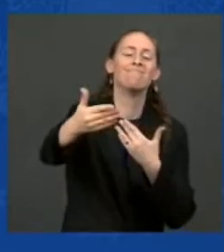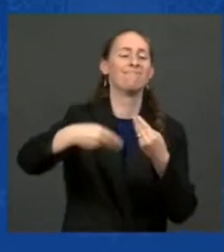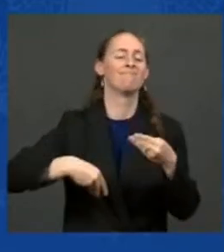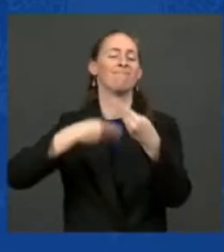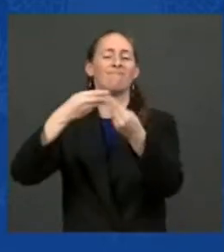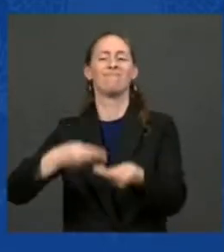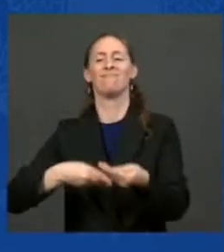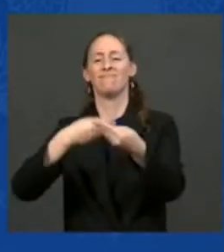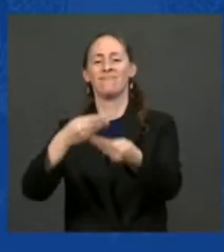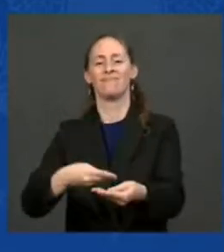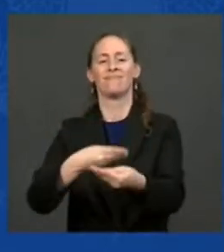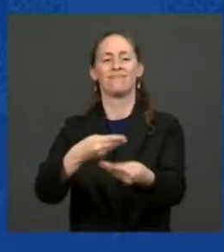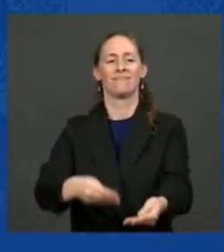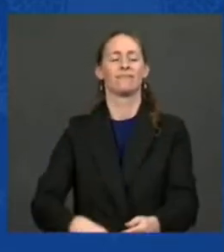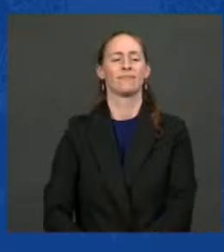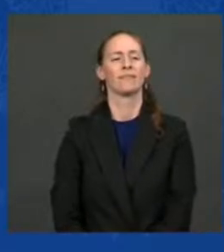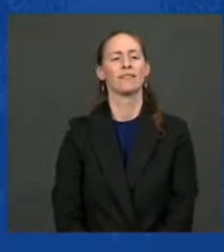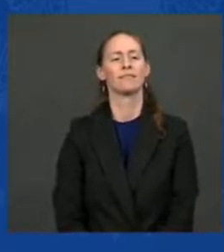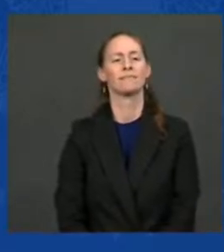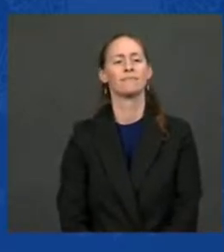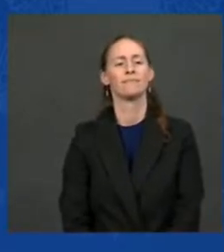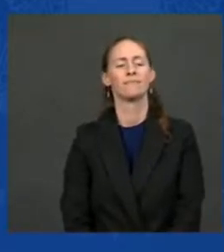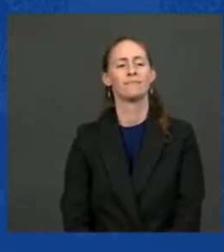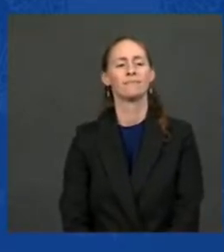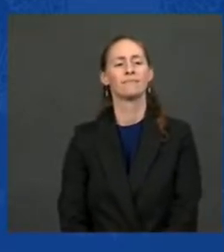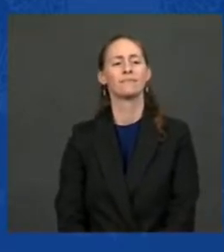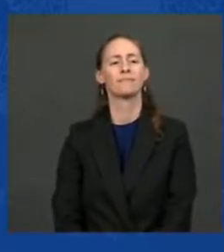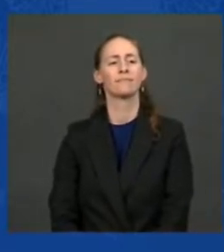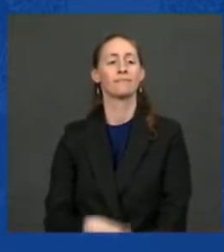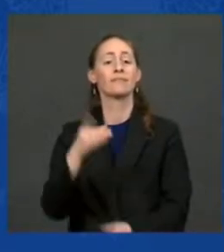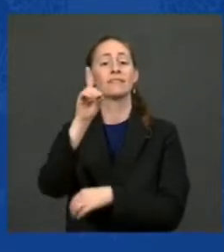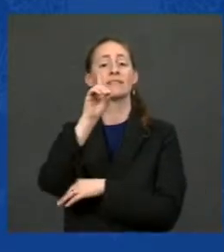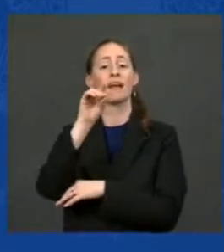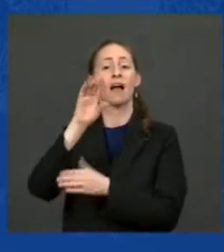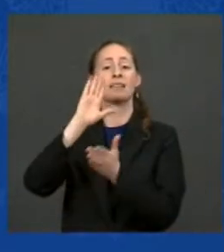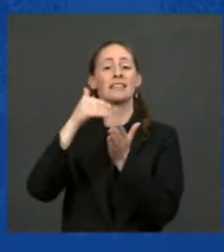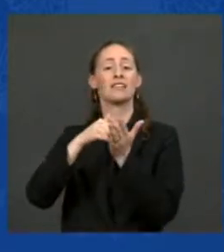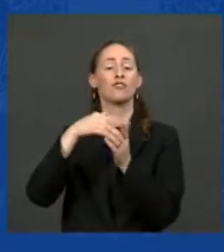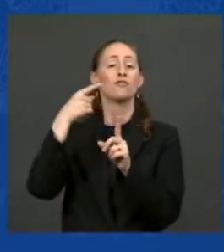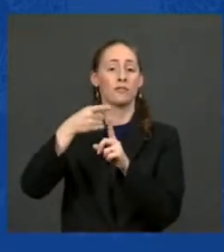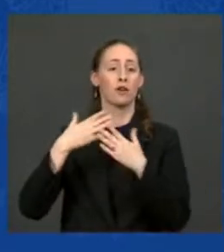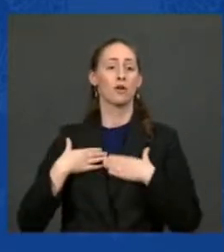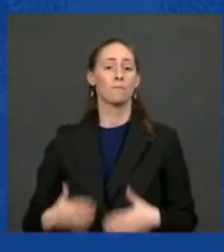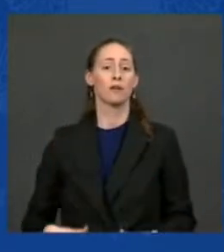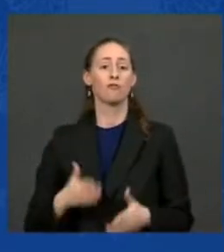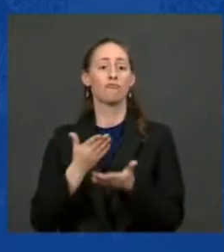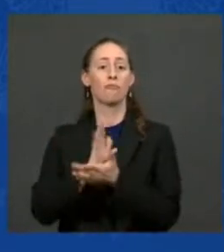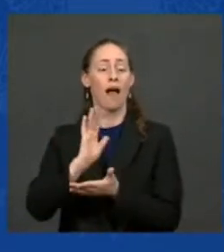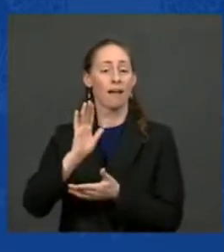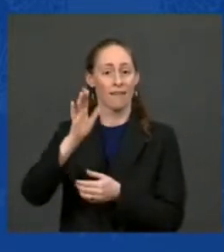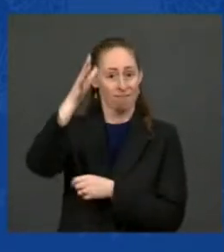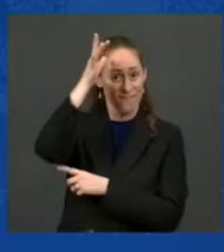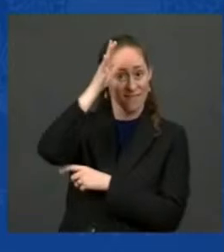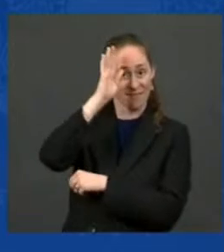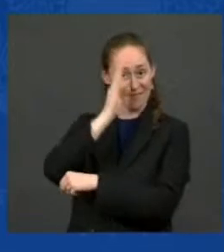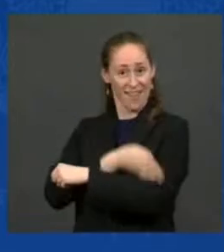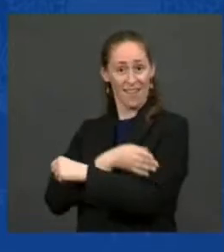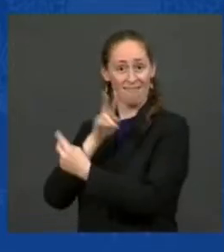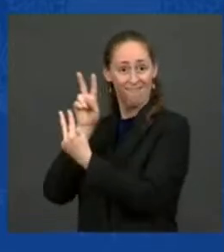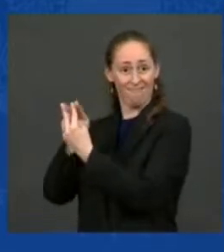as we rededicate the Dodd Center for Human Rights to honor the legacies of both father and son, let's also